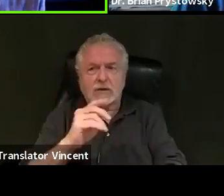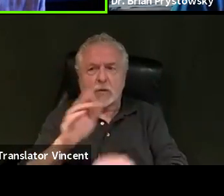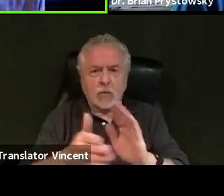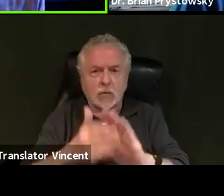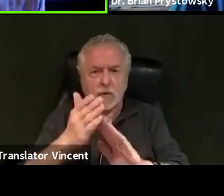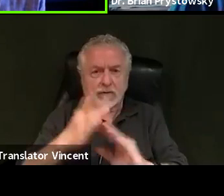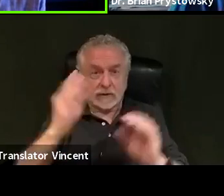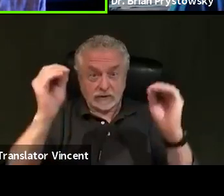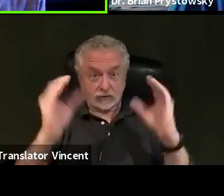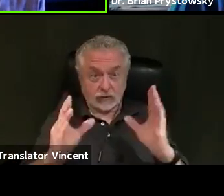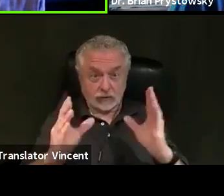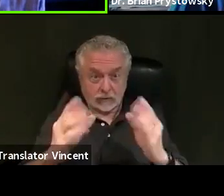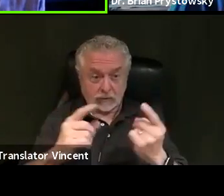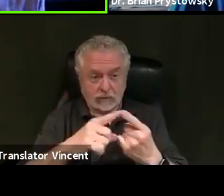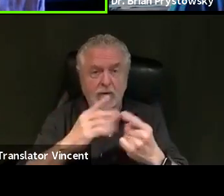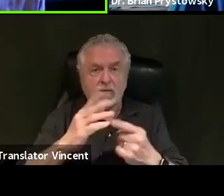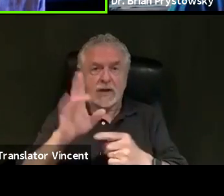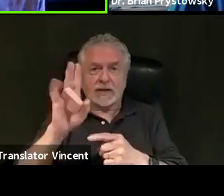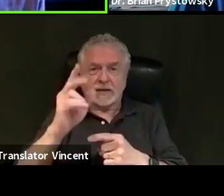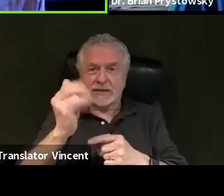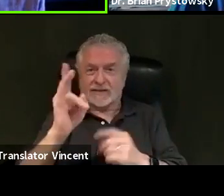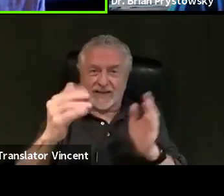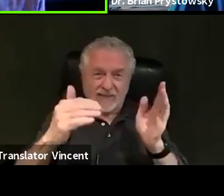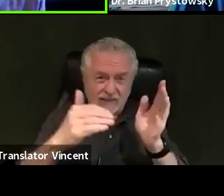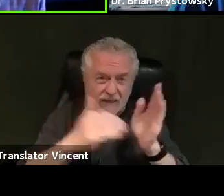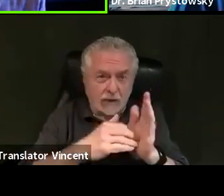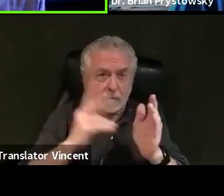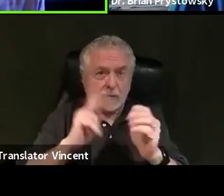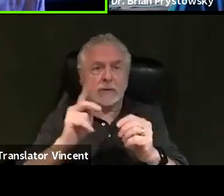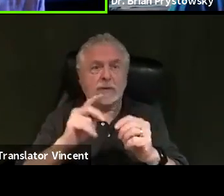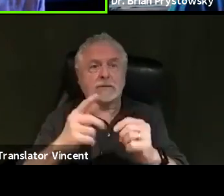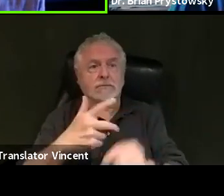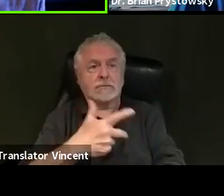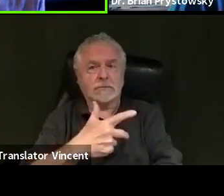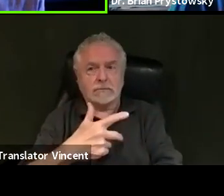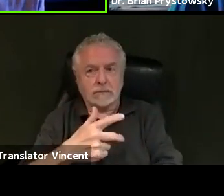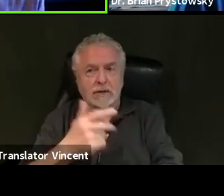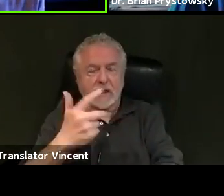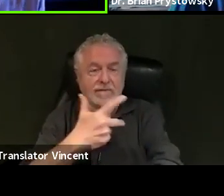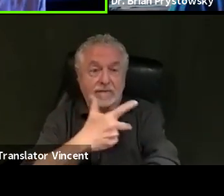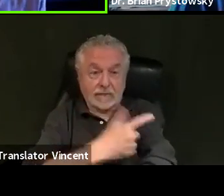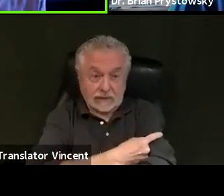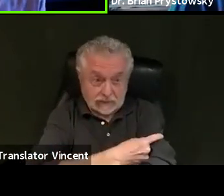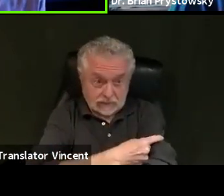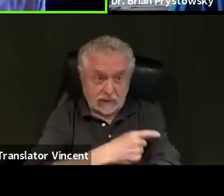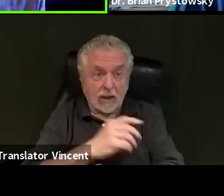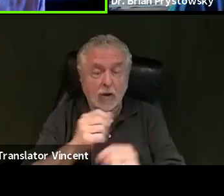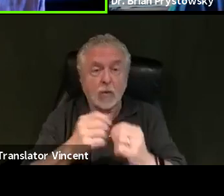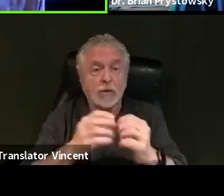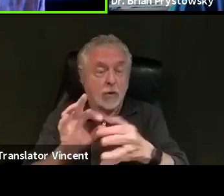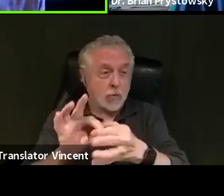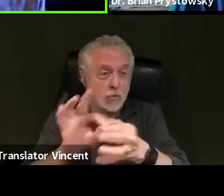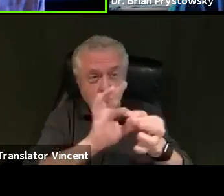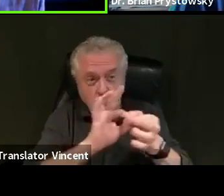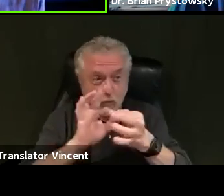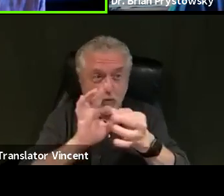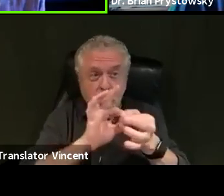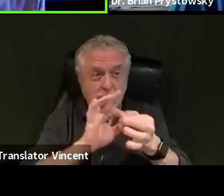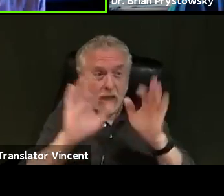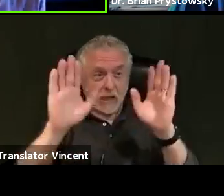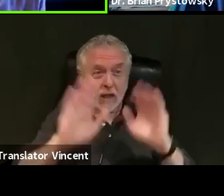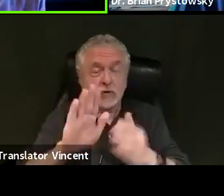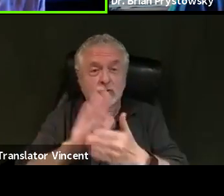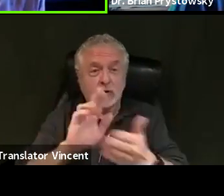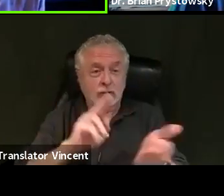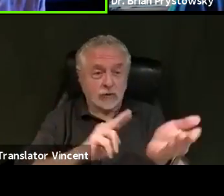for teachers. We had over 17,000 people we had to vaccinate, and with the cooperation of our outstanding